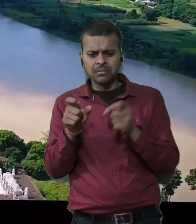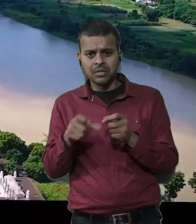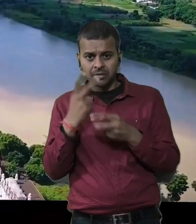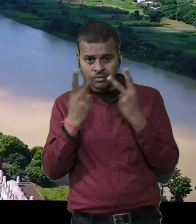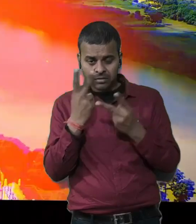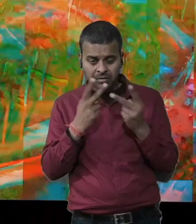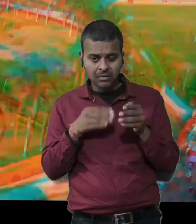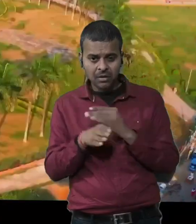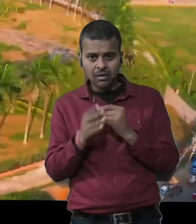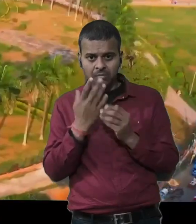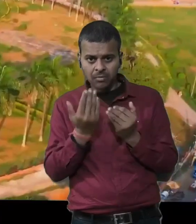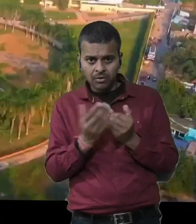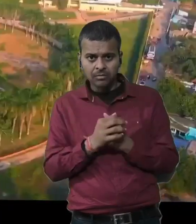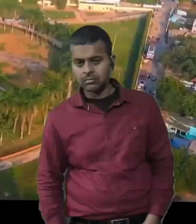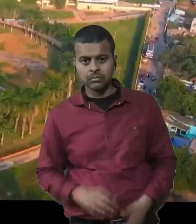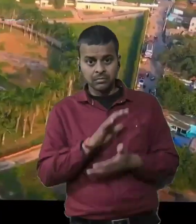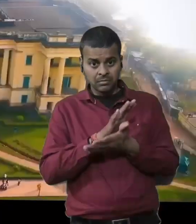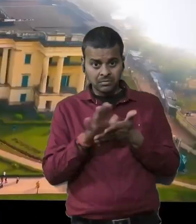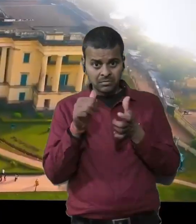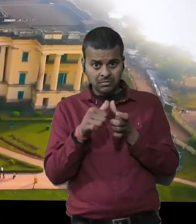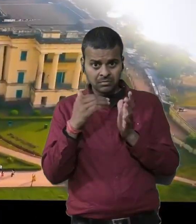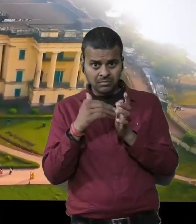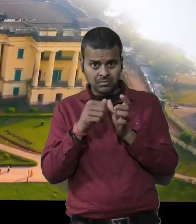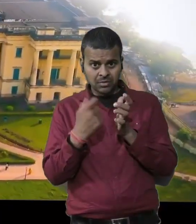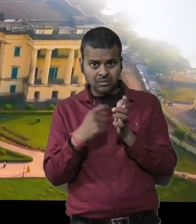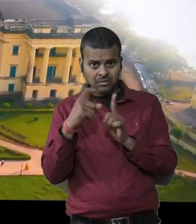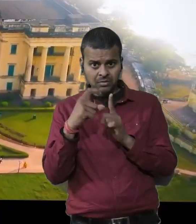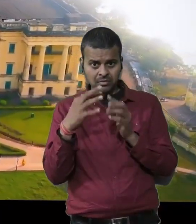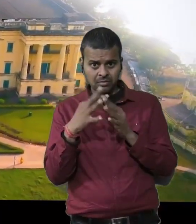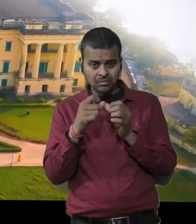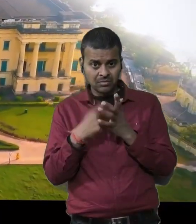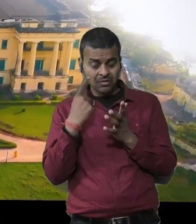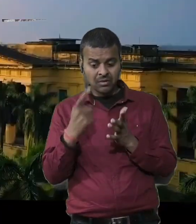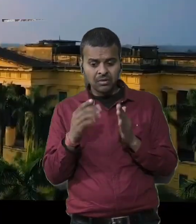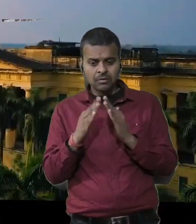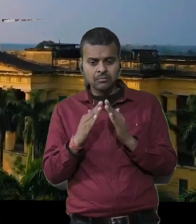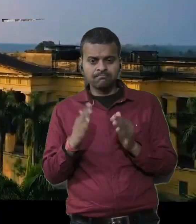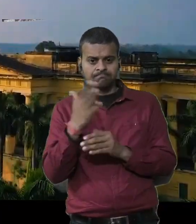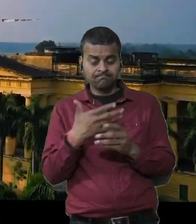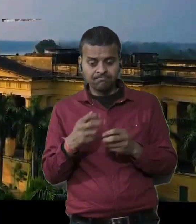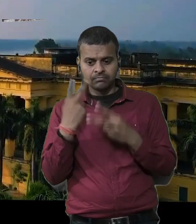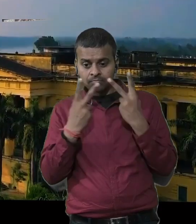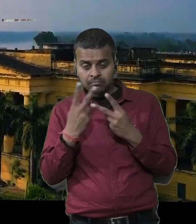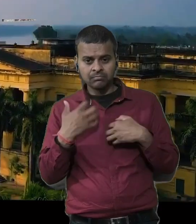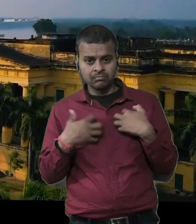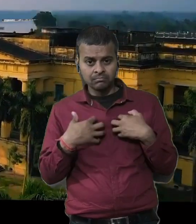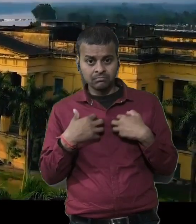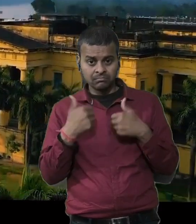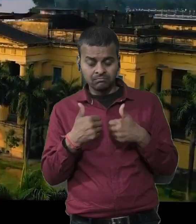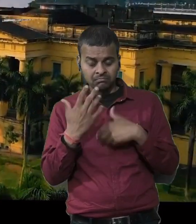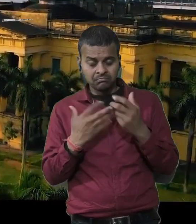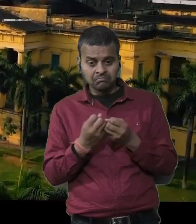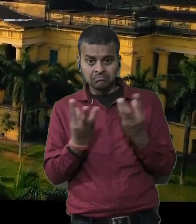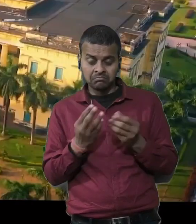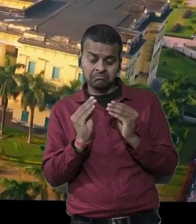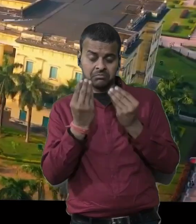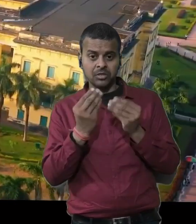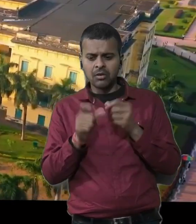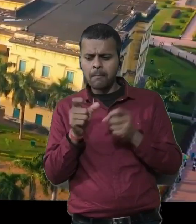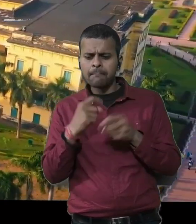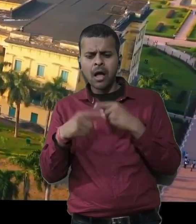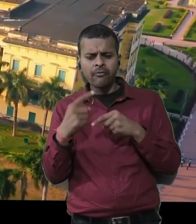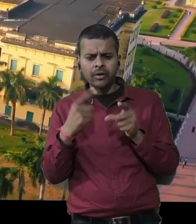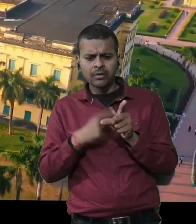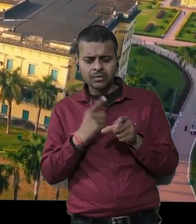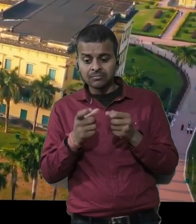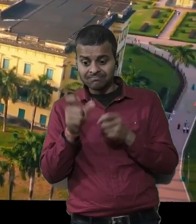In the present time, 20 numbers of galleries are opened for the visitors. The Hajardwari